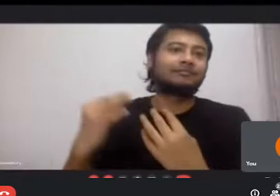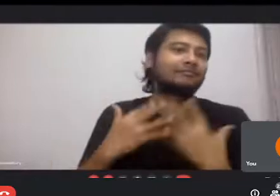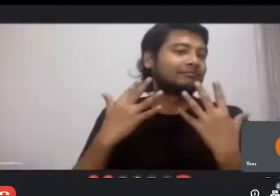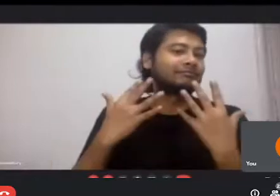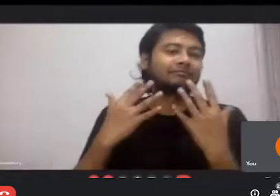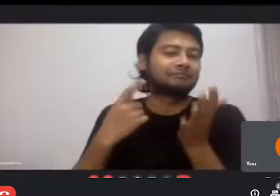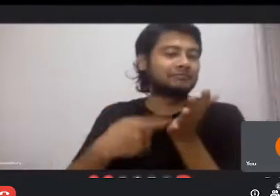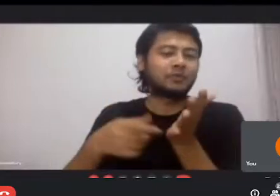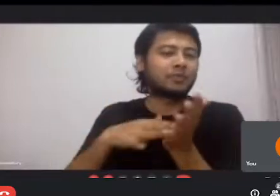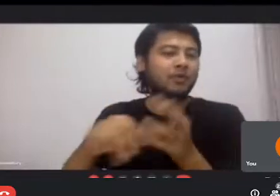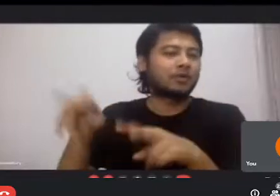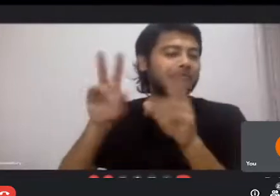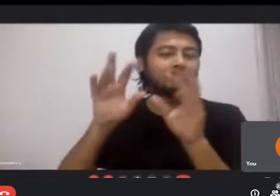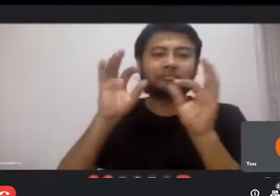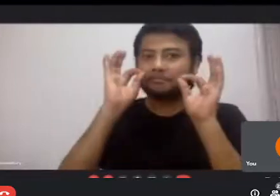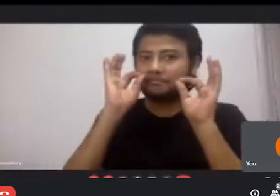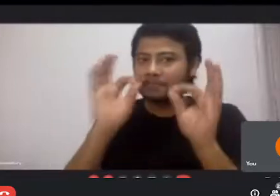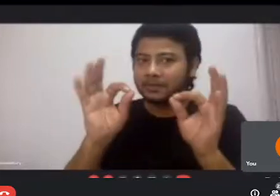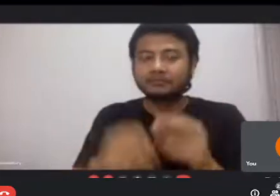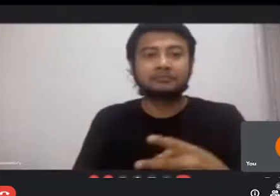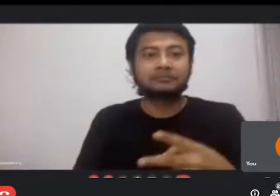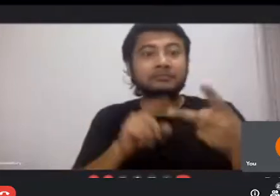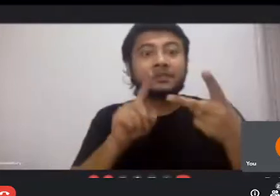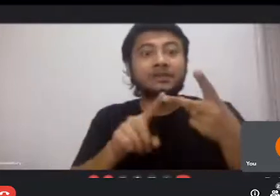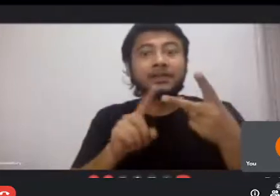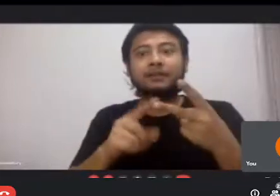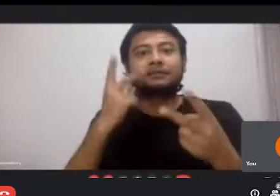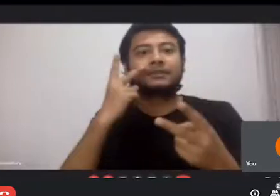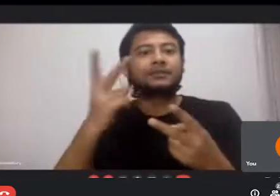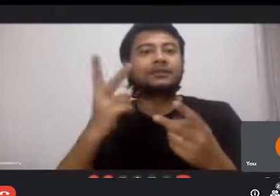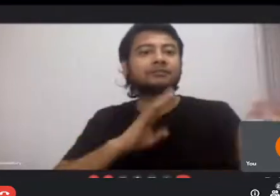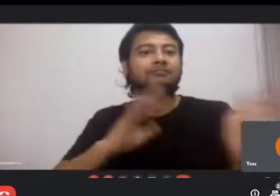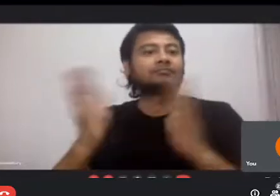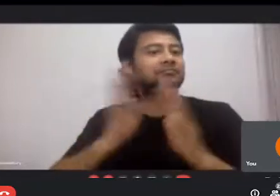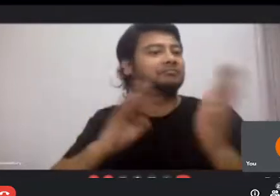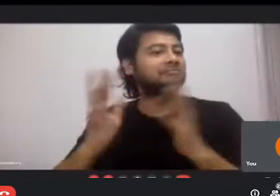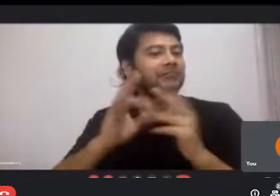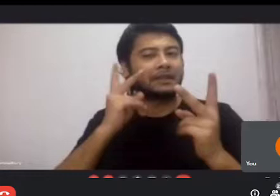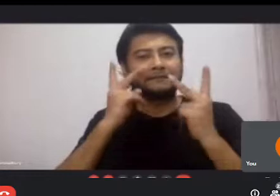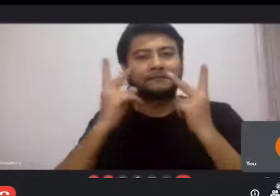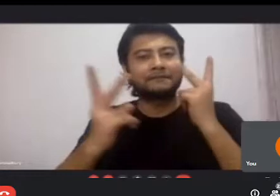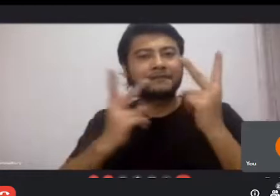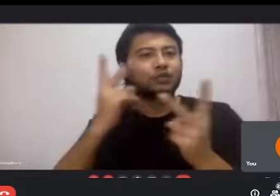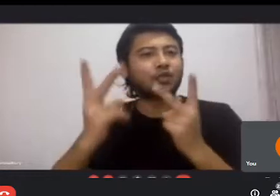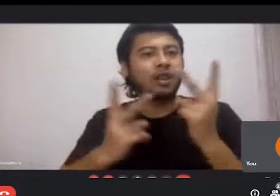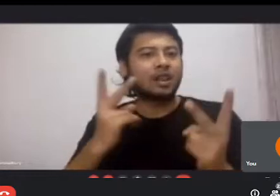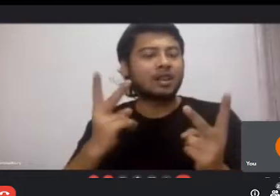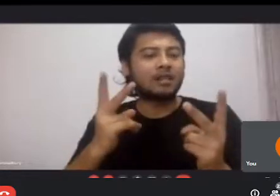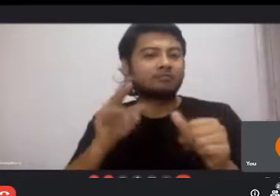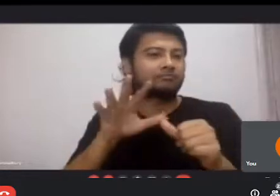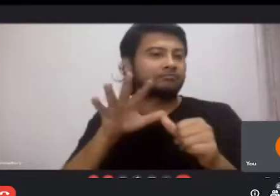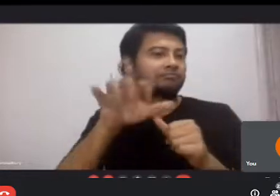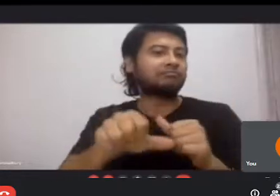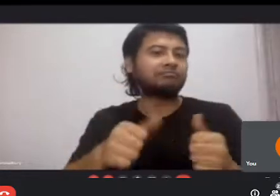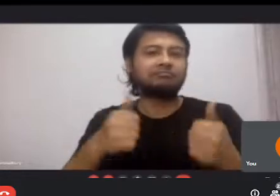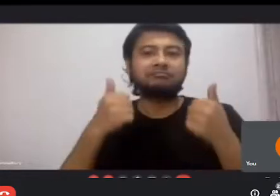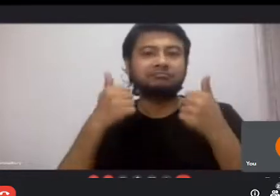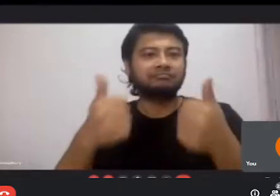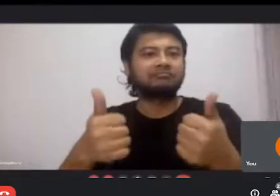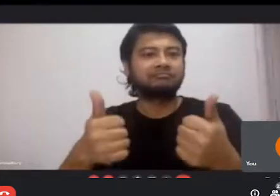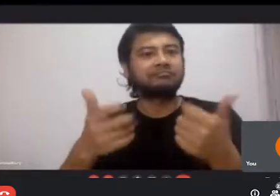that you've seen here will be particularly highlighted.